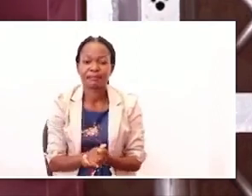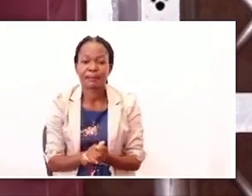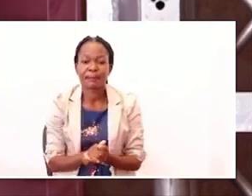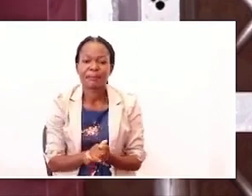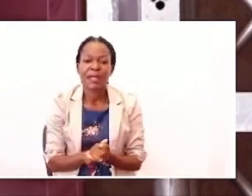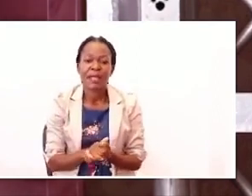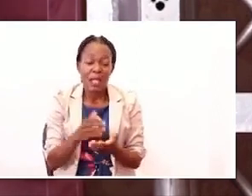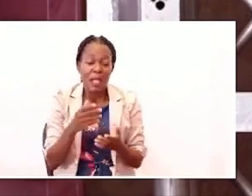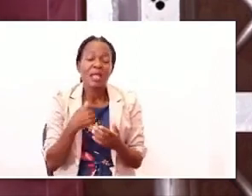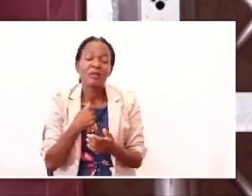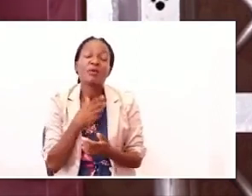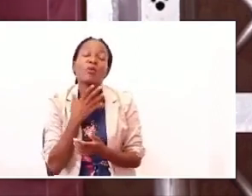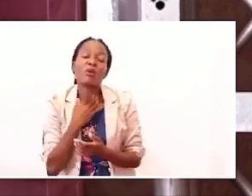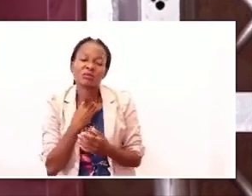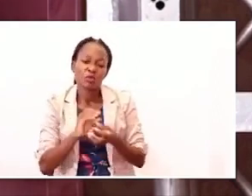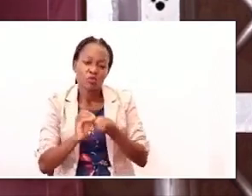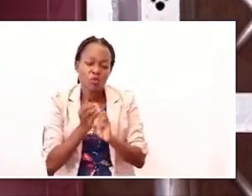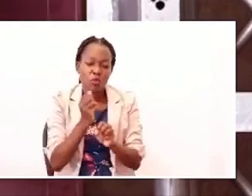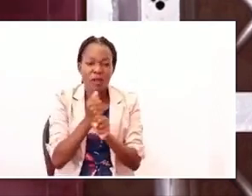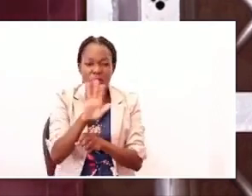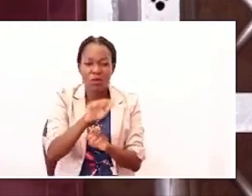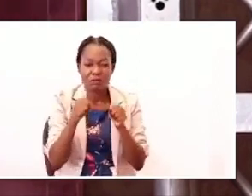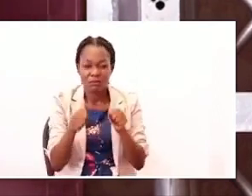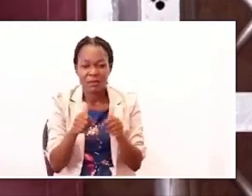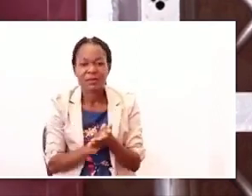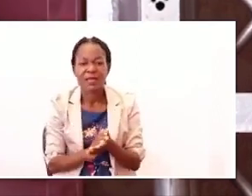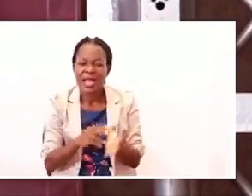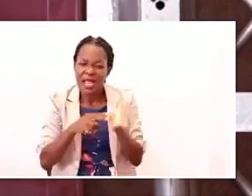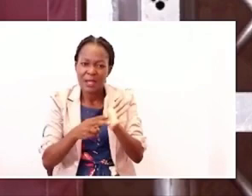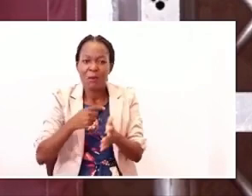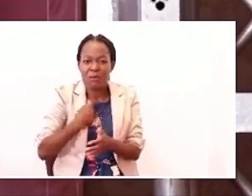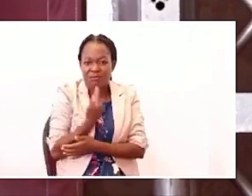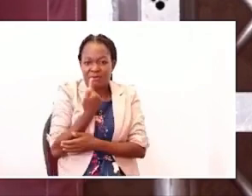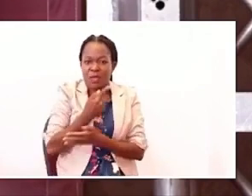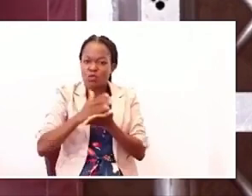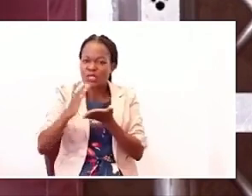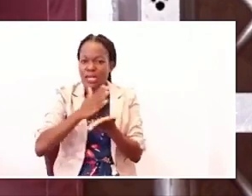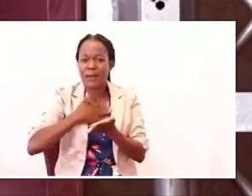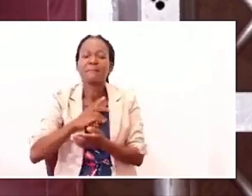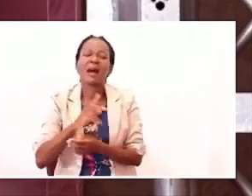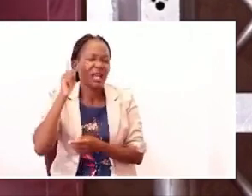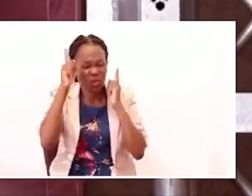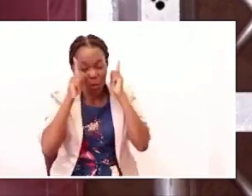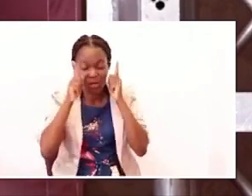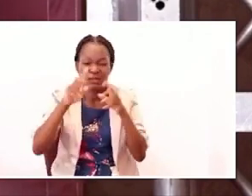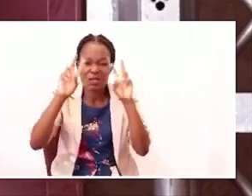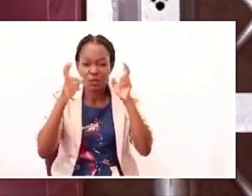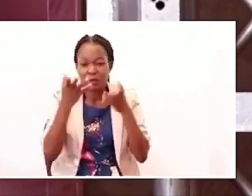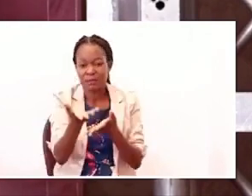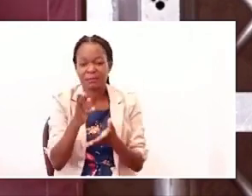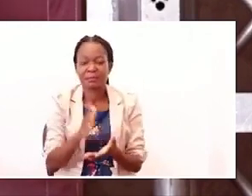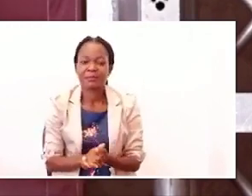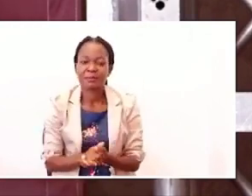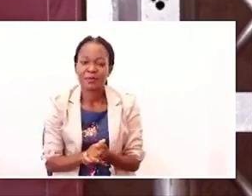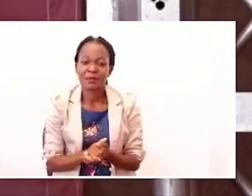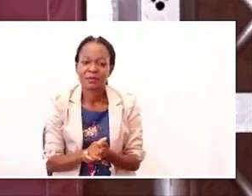In order for us to do this, and indeed in order for me to share with you my thoughts on the subject, I